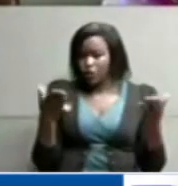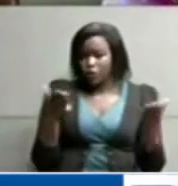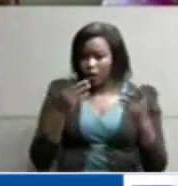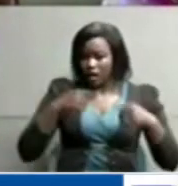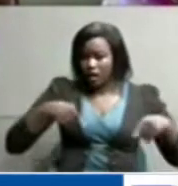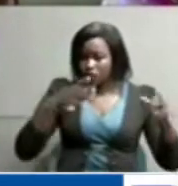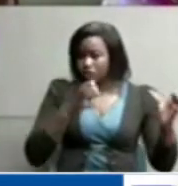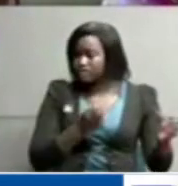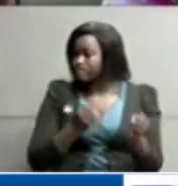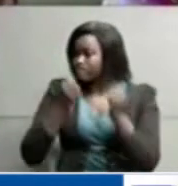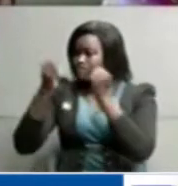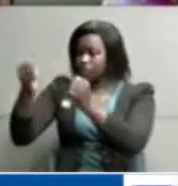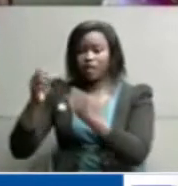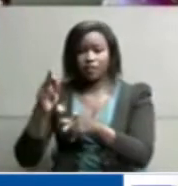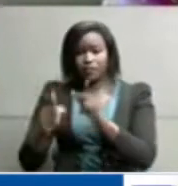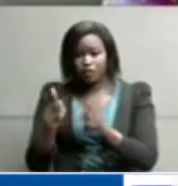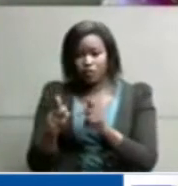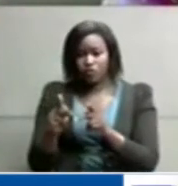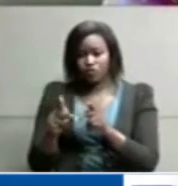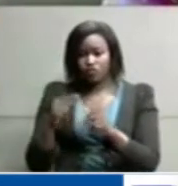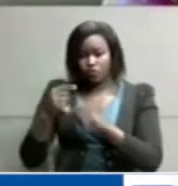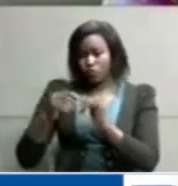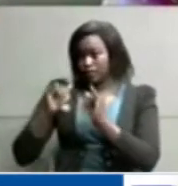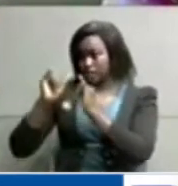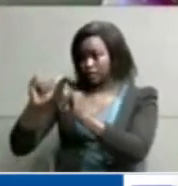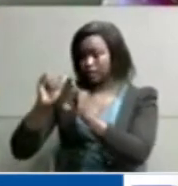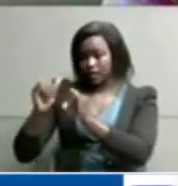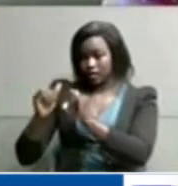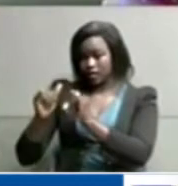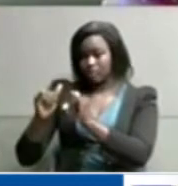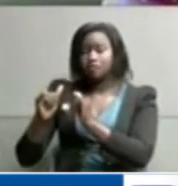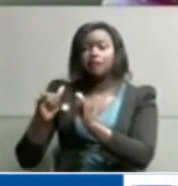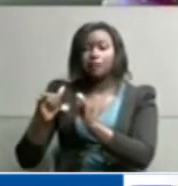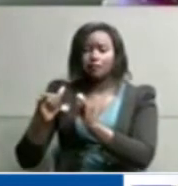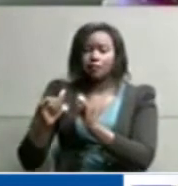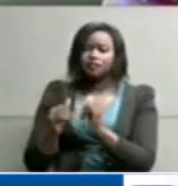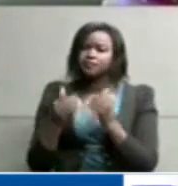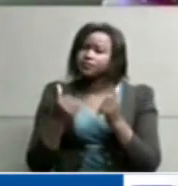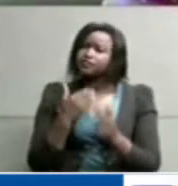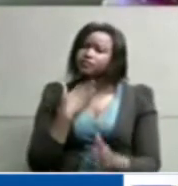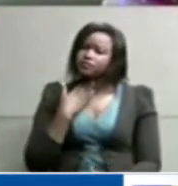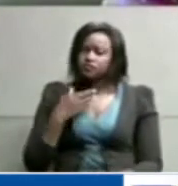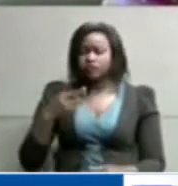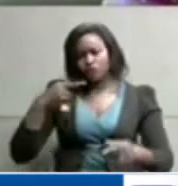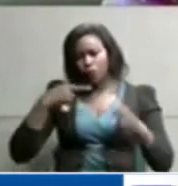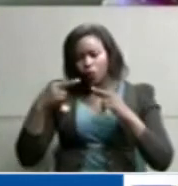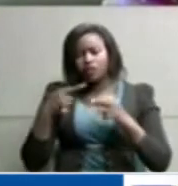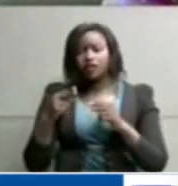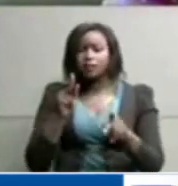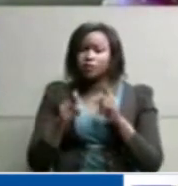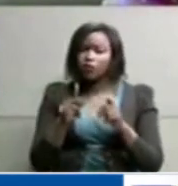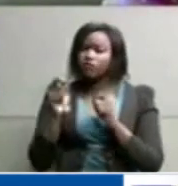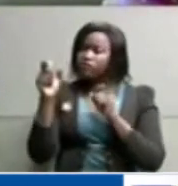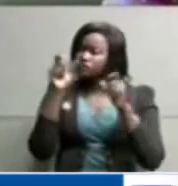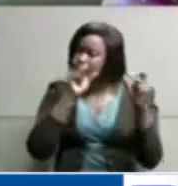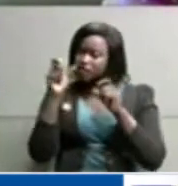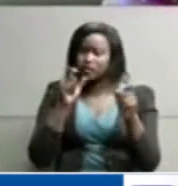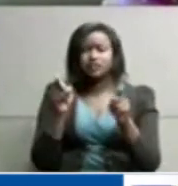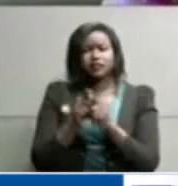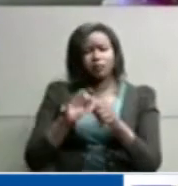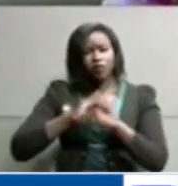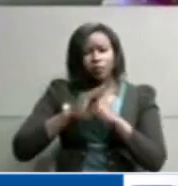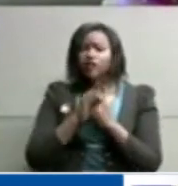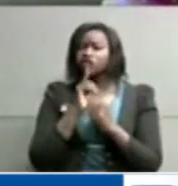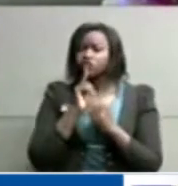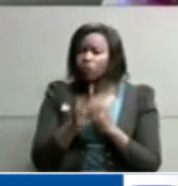people for quarantine, we want them to be vigilant and making sure that